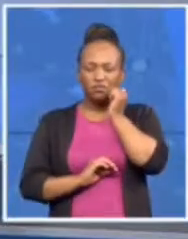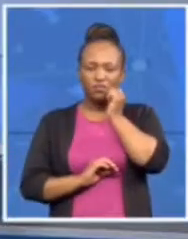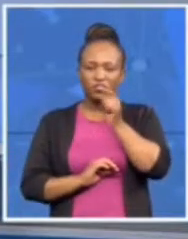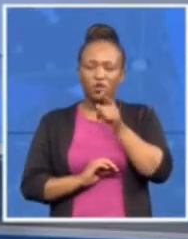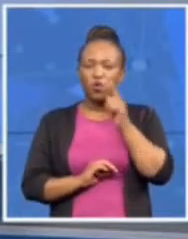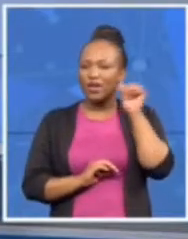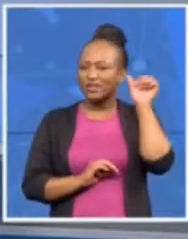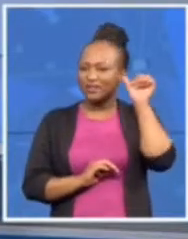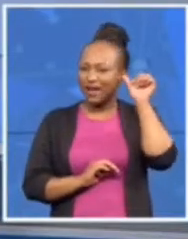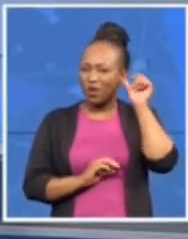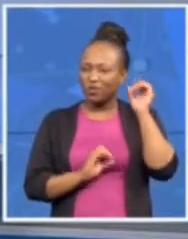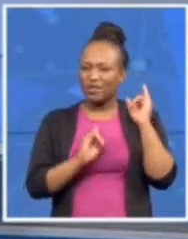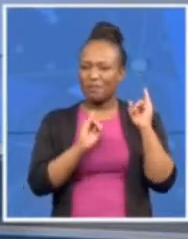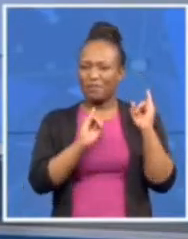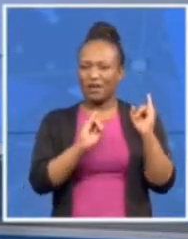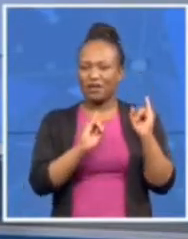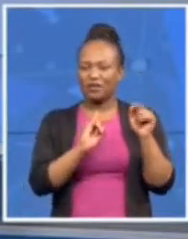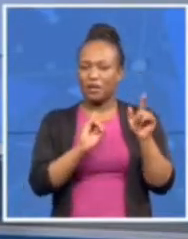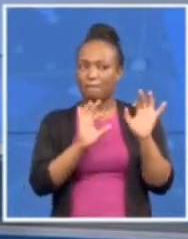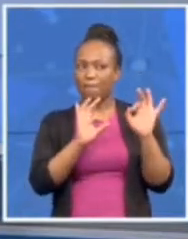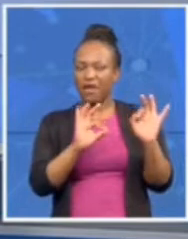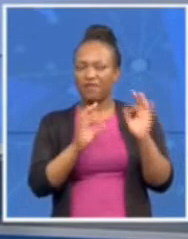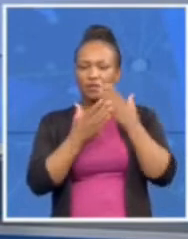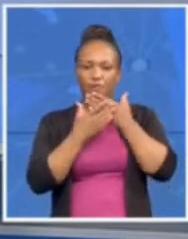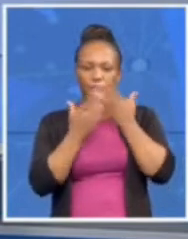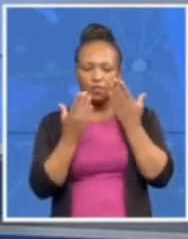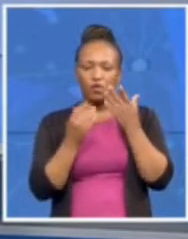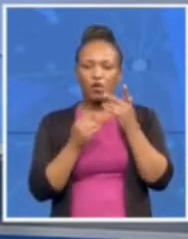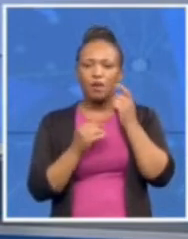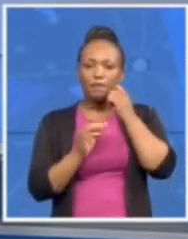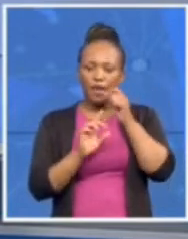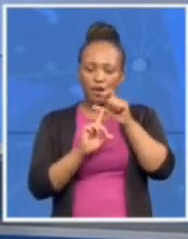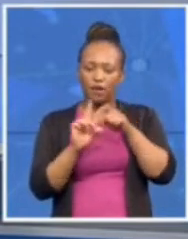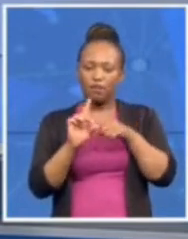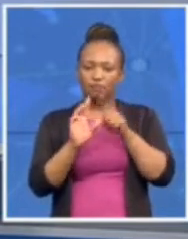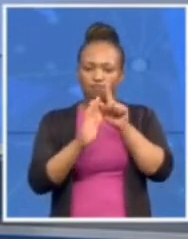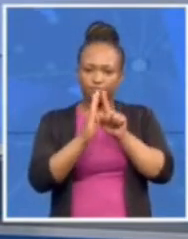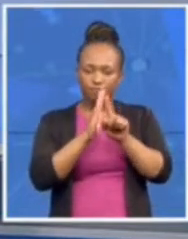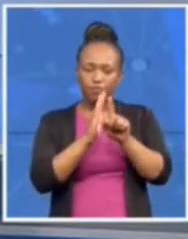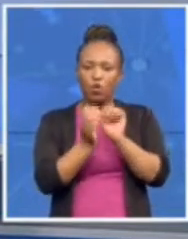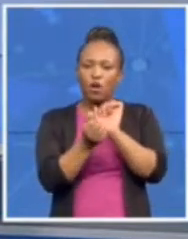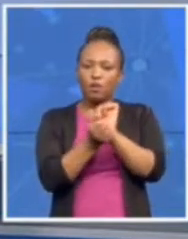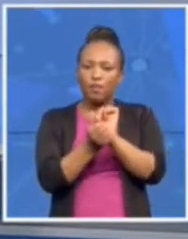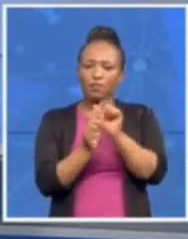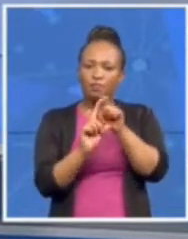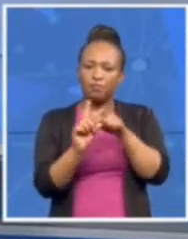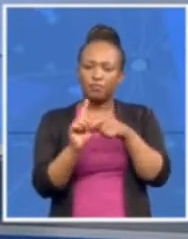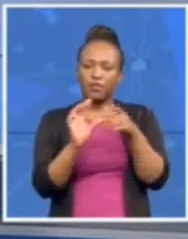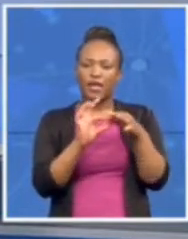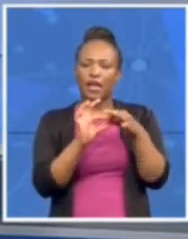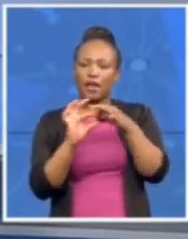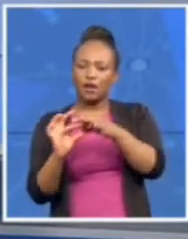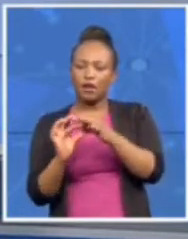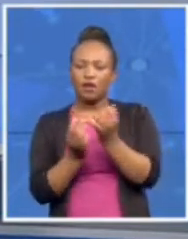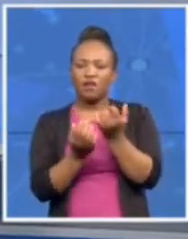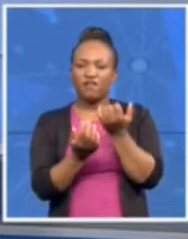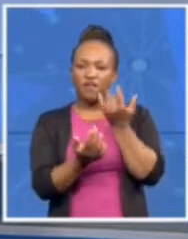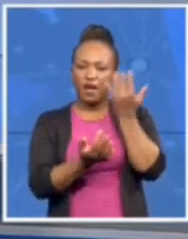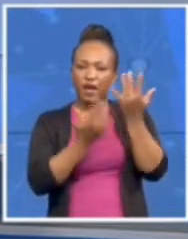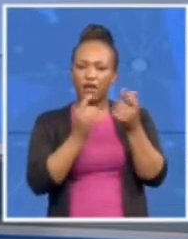perfect, but that a man appearing arrested in connection with a fire at Parliament over the